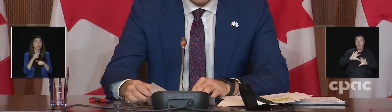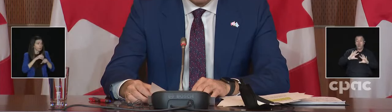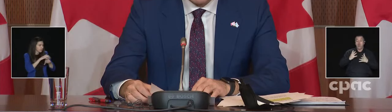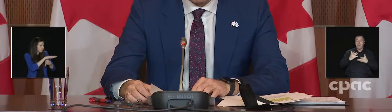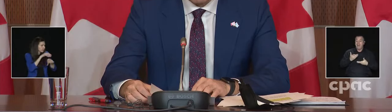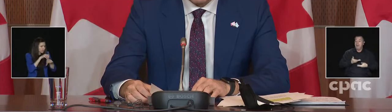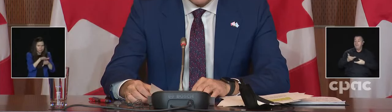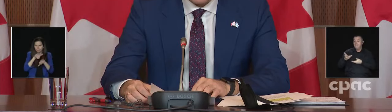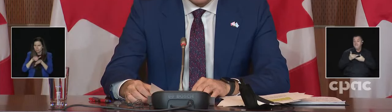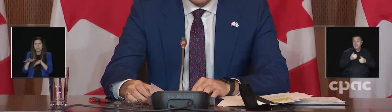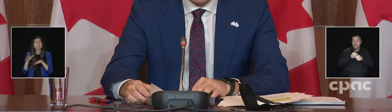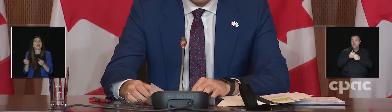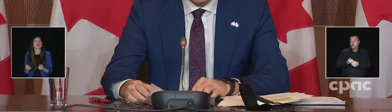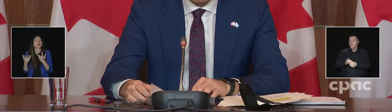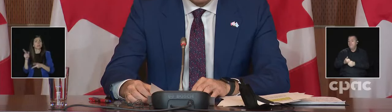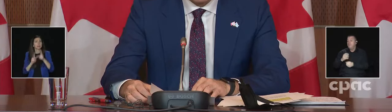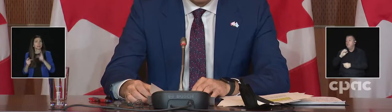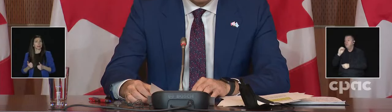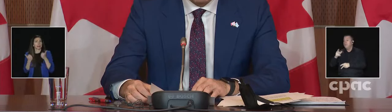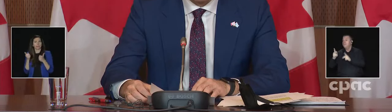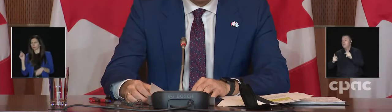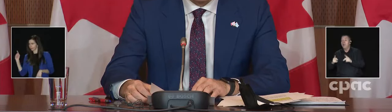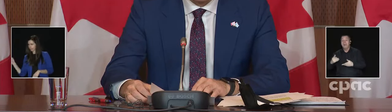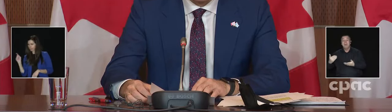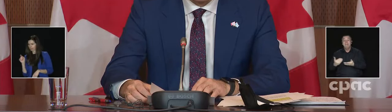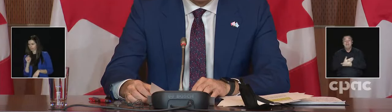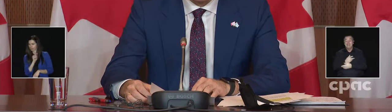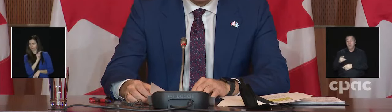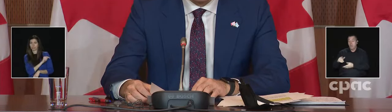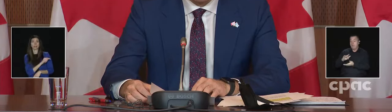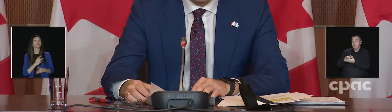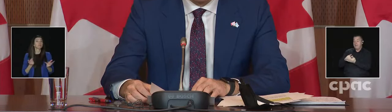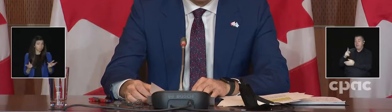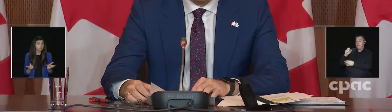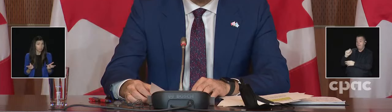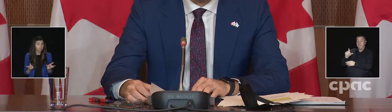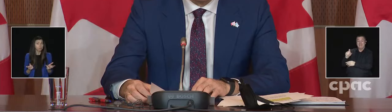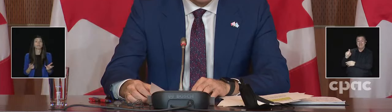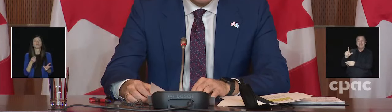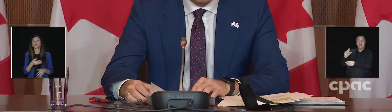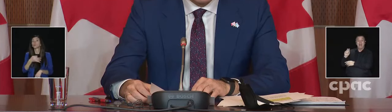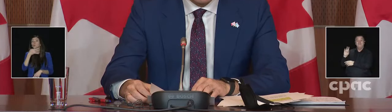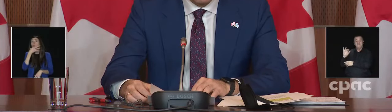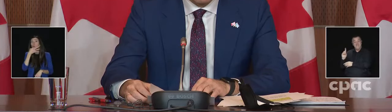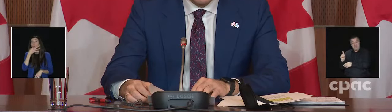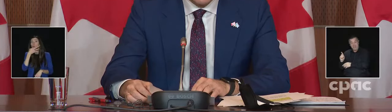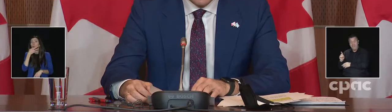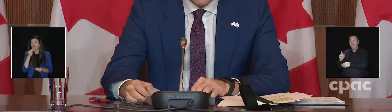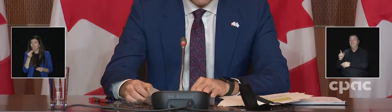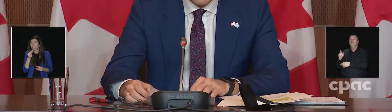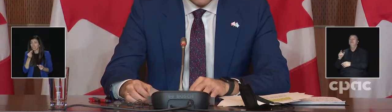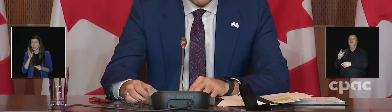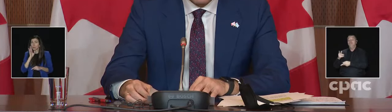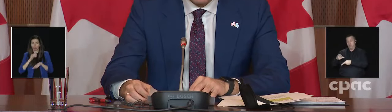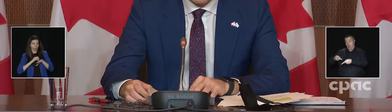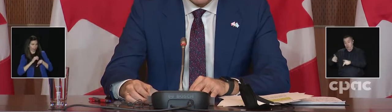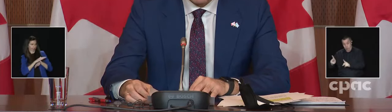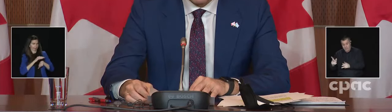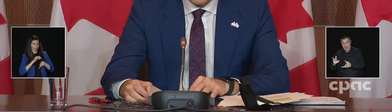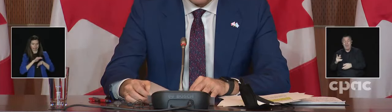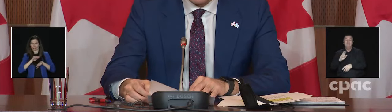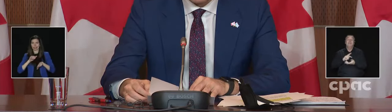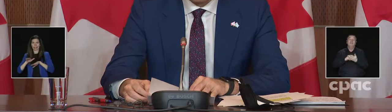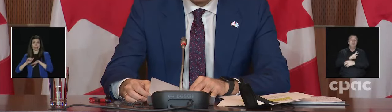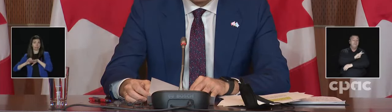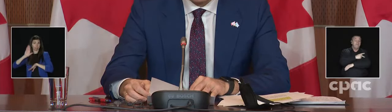Paxlovid being authorized, distribution to provinces and territories will begin immediately. We are also working